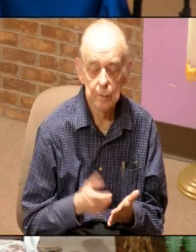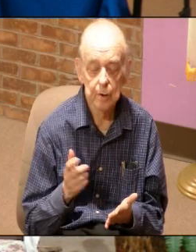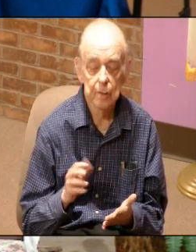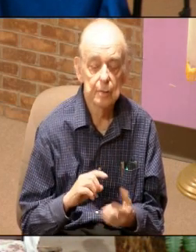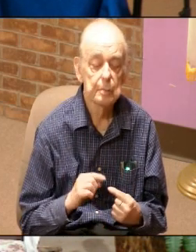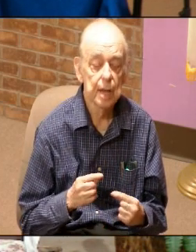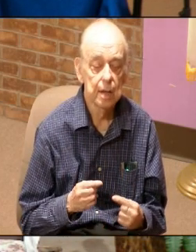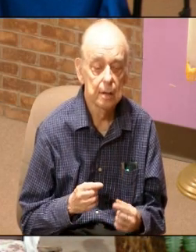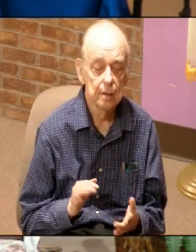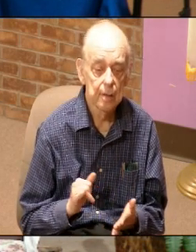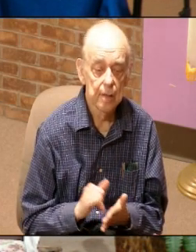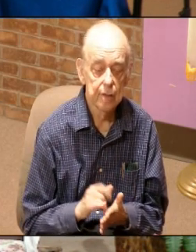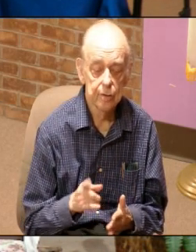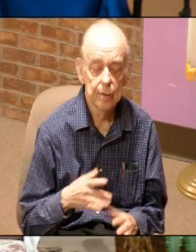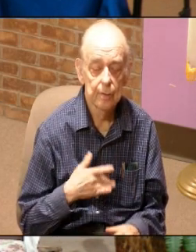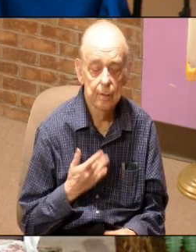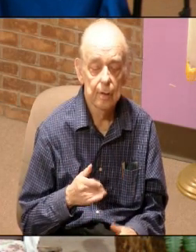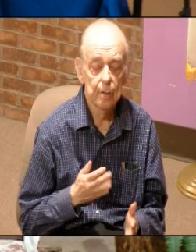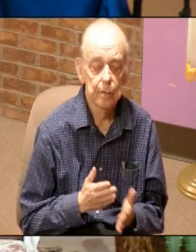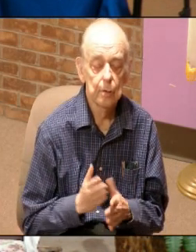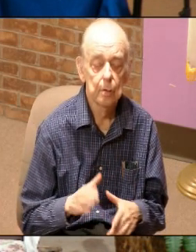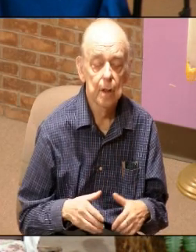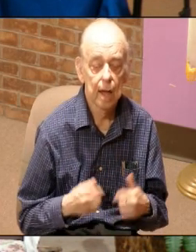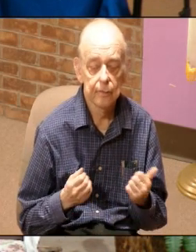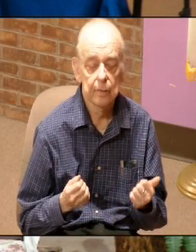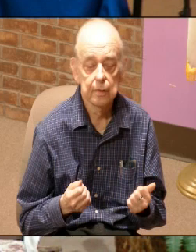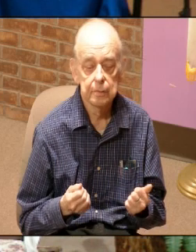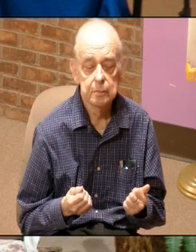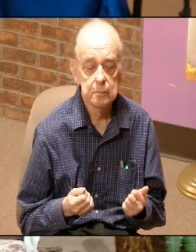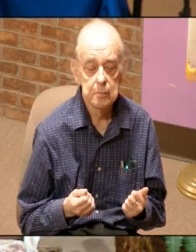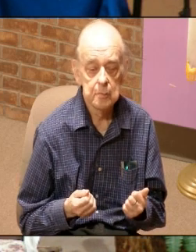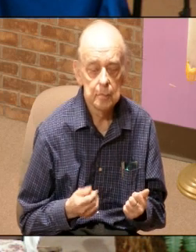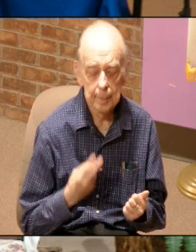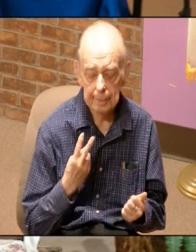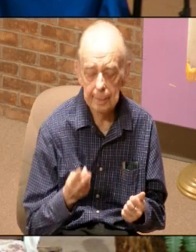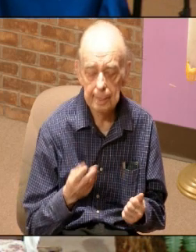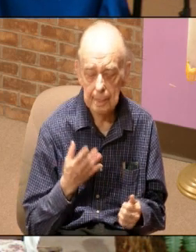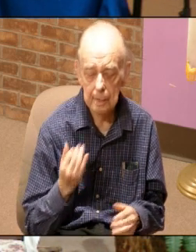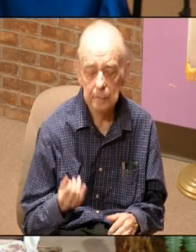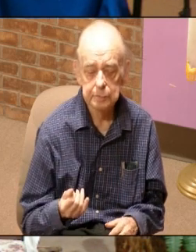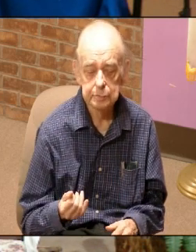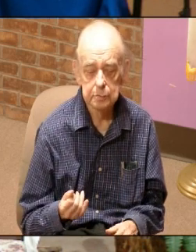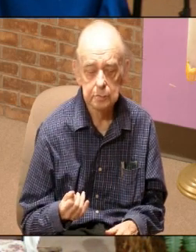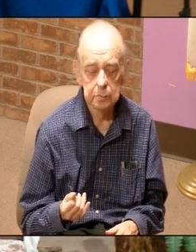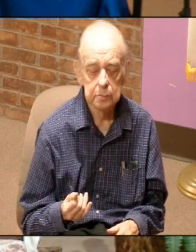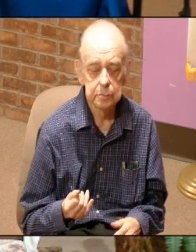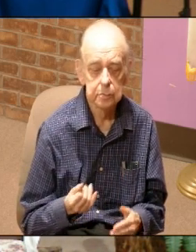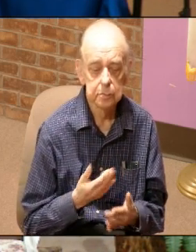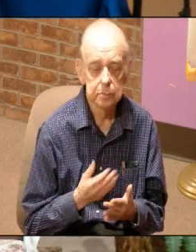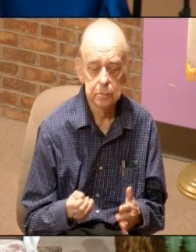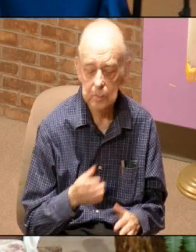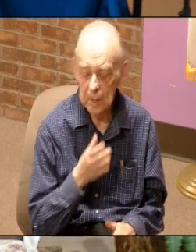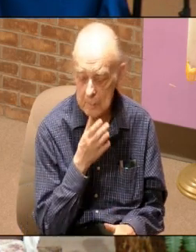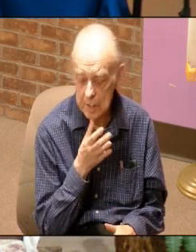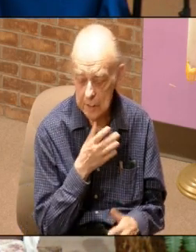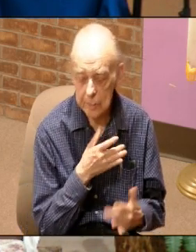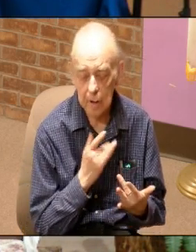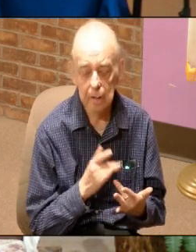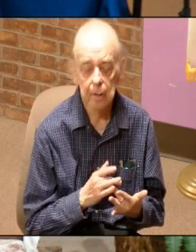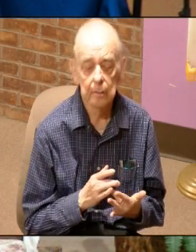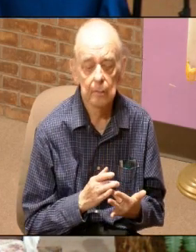that you feel through life. You see, because every mother's heart,